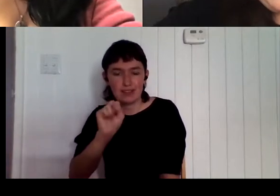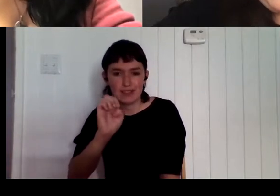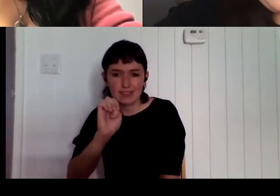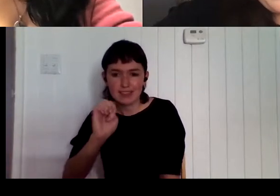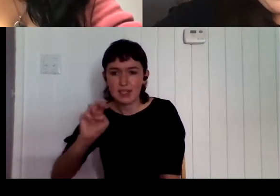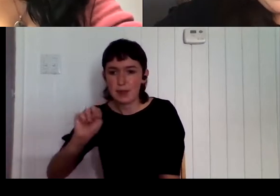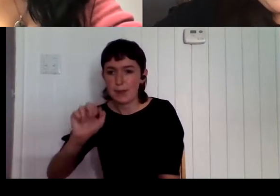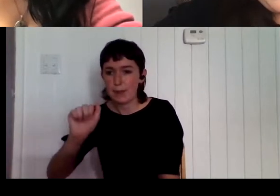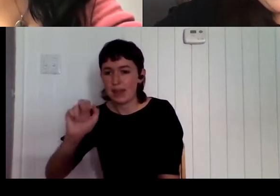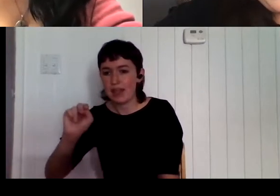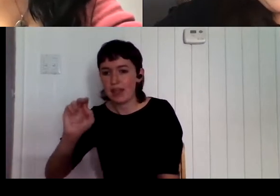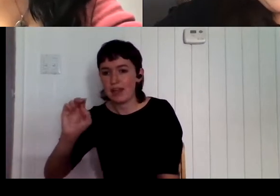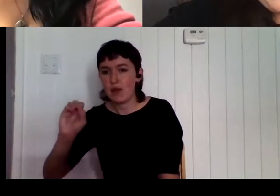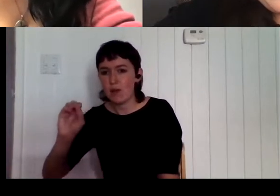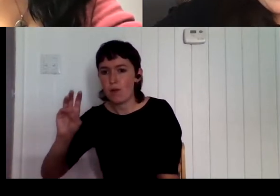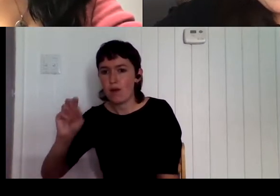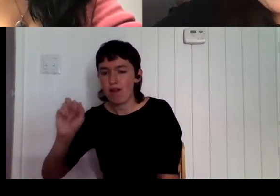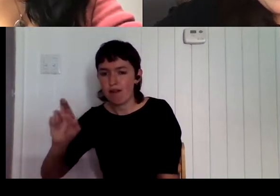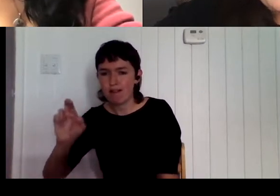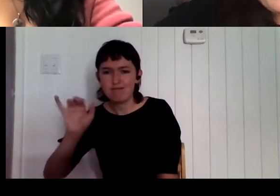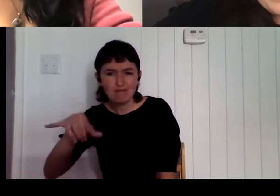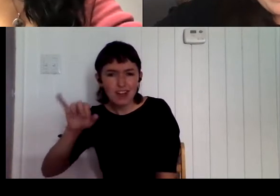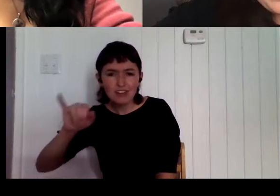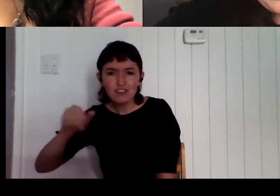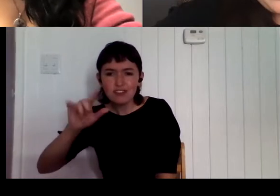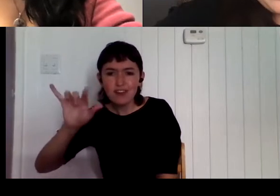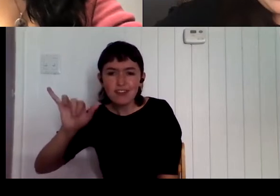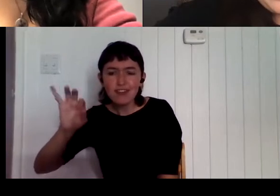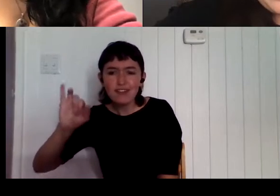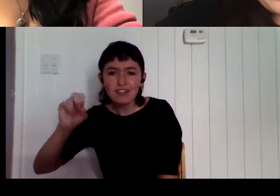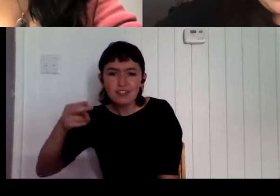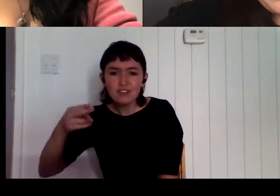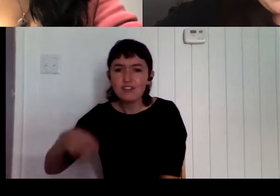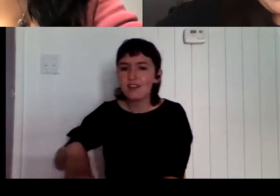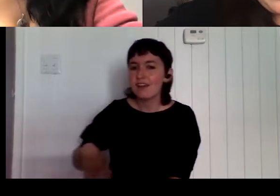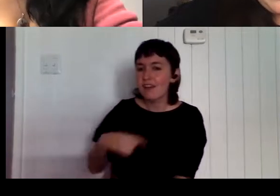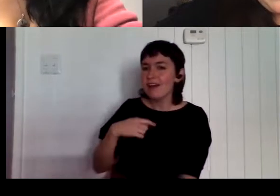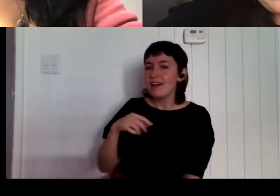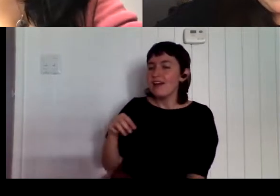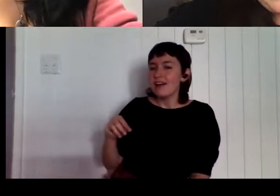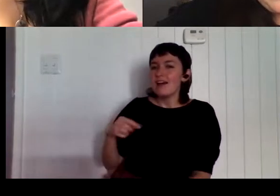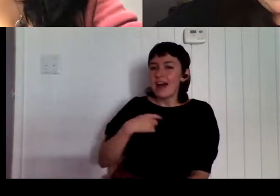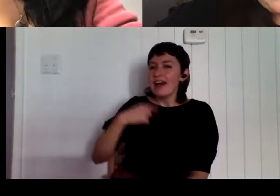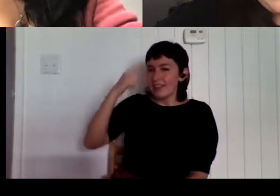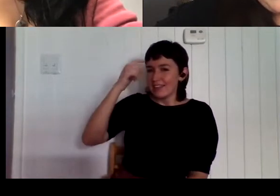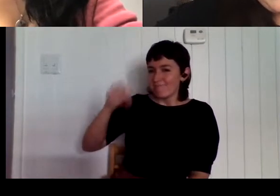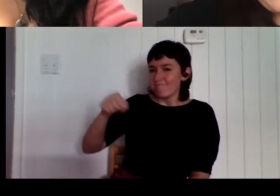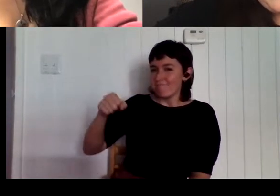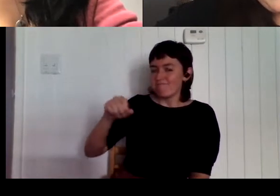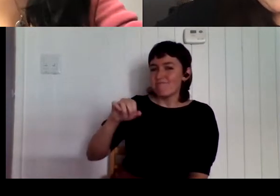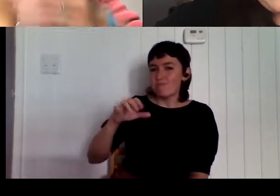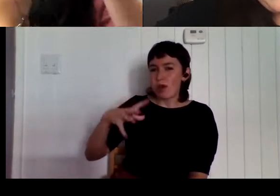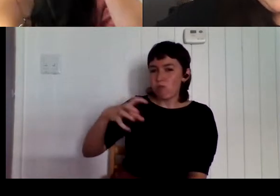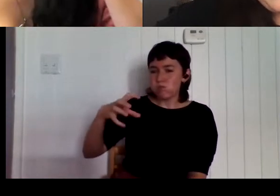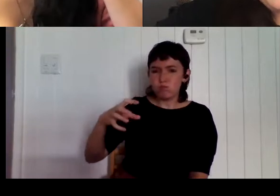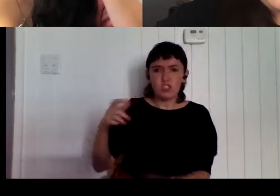in my head from what I've learned, which again, um, they are, I was like, they are jellyfish. They're huge.